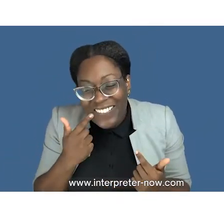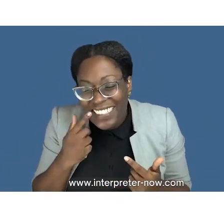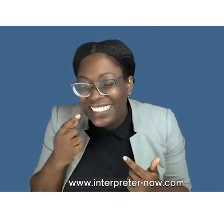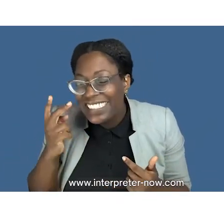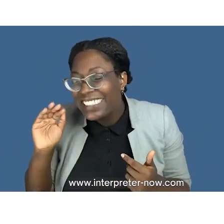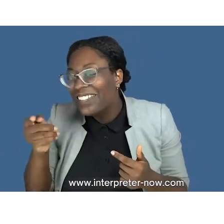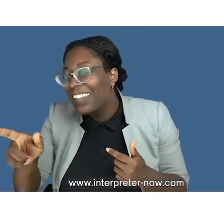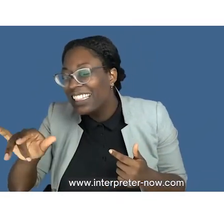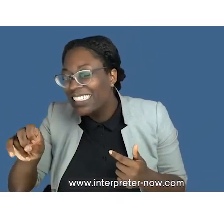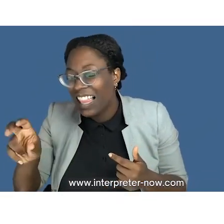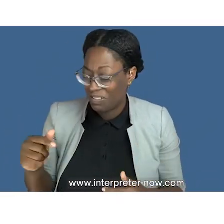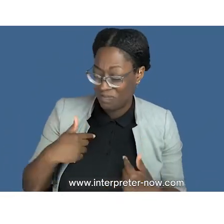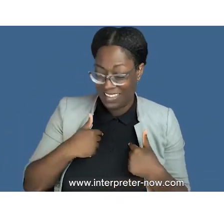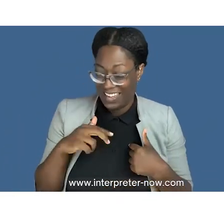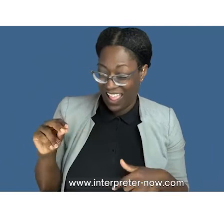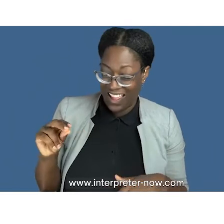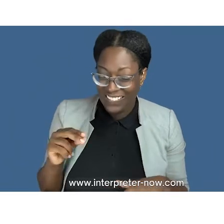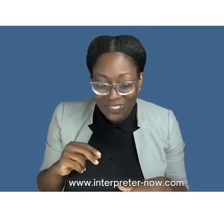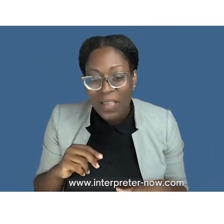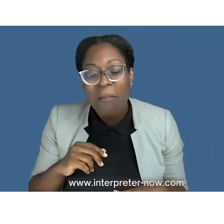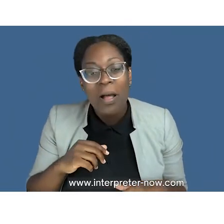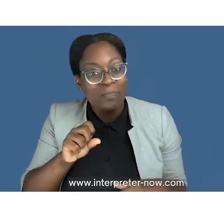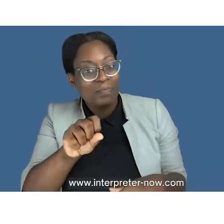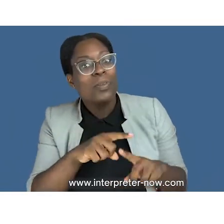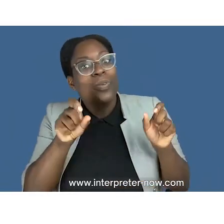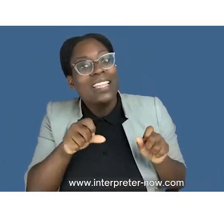so make the space in a conversation for that as well.